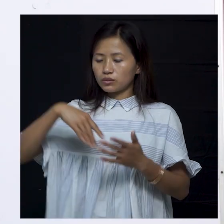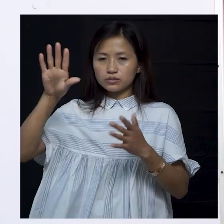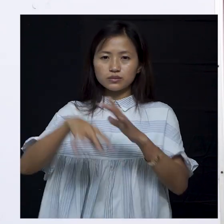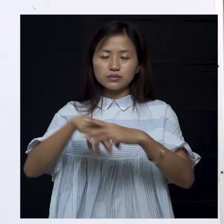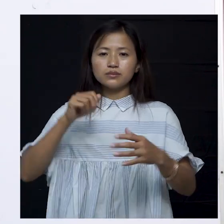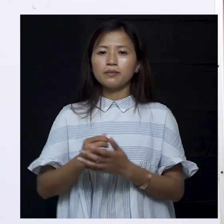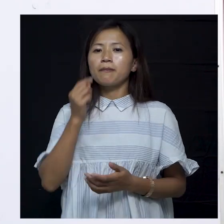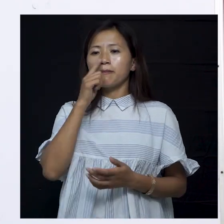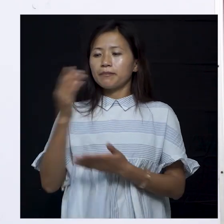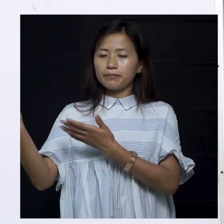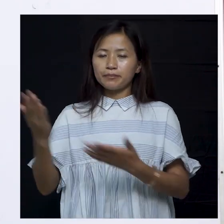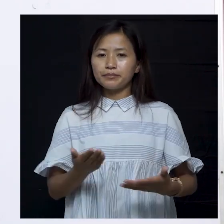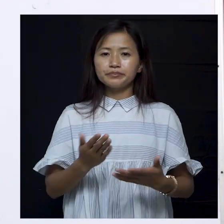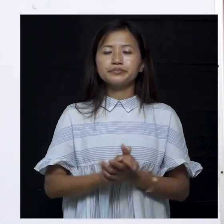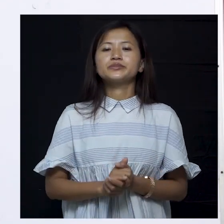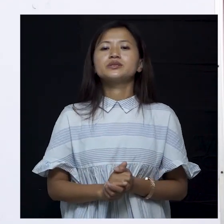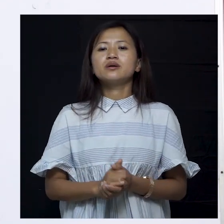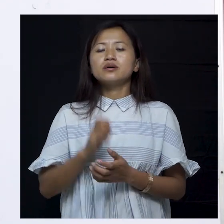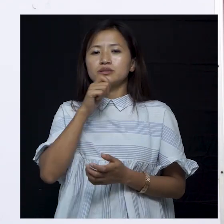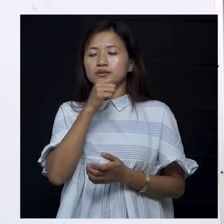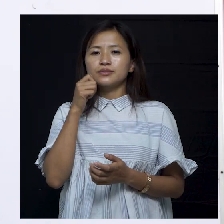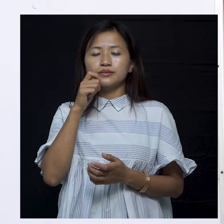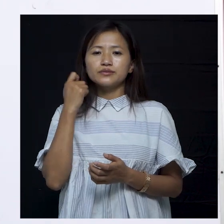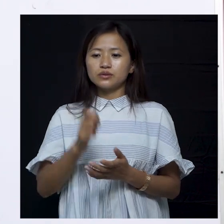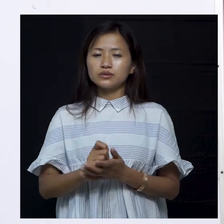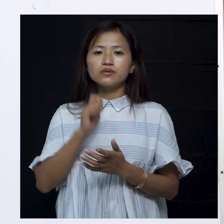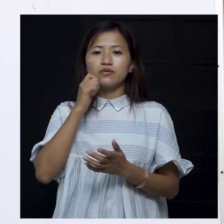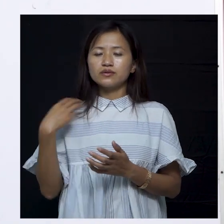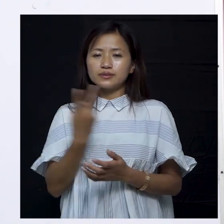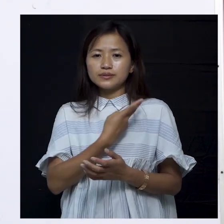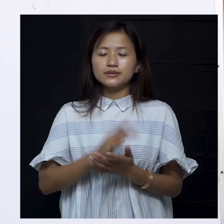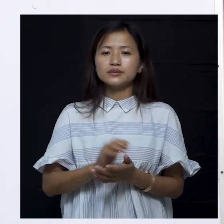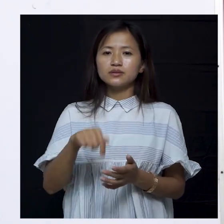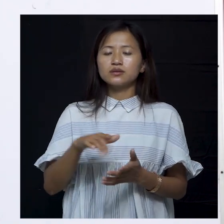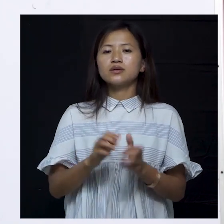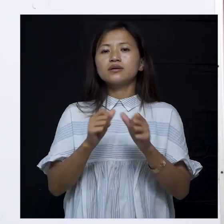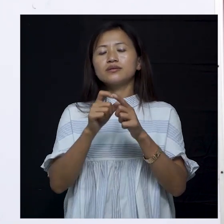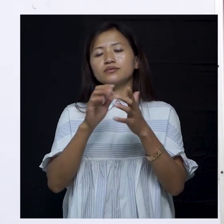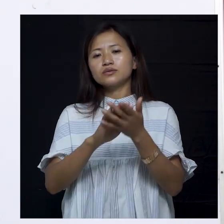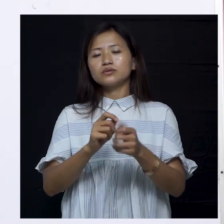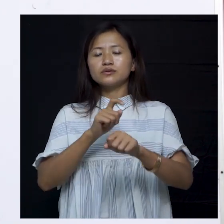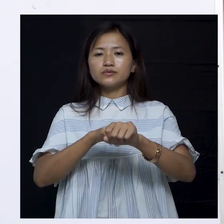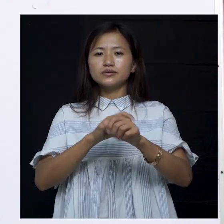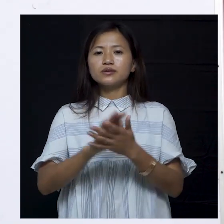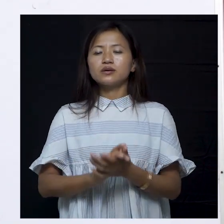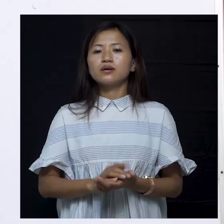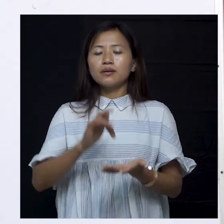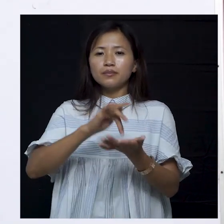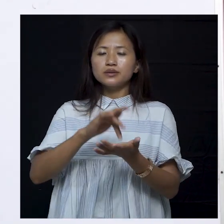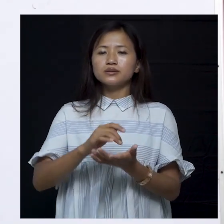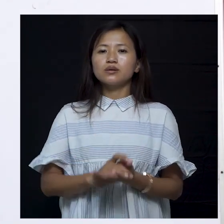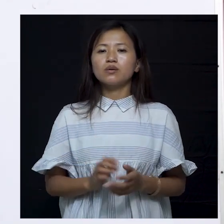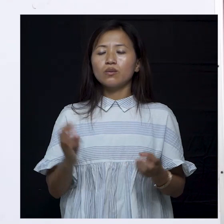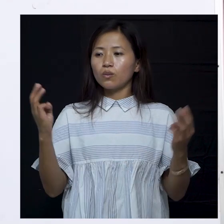for us. When does your mother bring sweet for you? Whenever she goes out is the adverb clause of time. Place, the